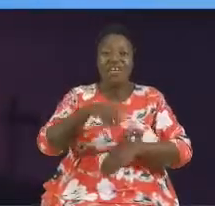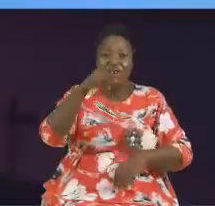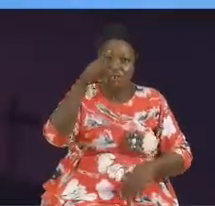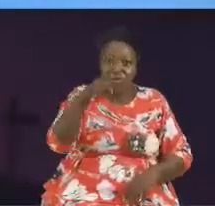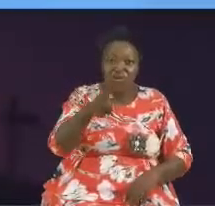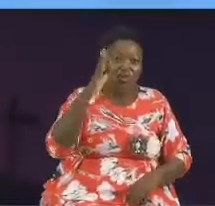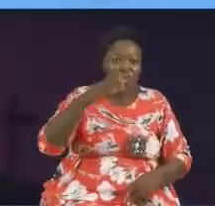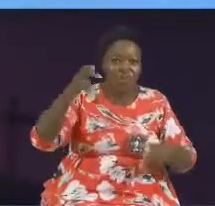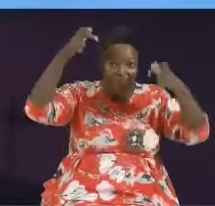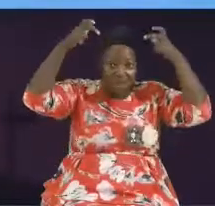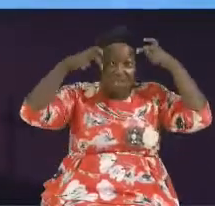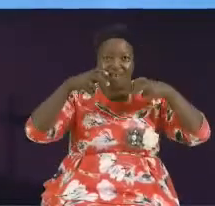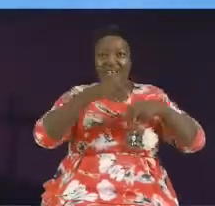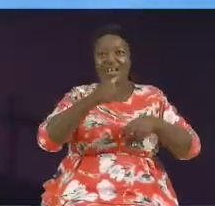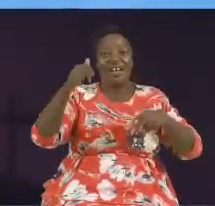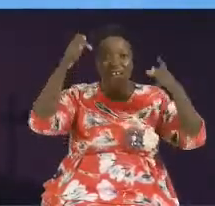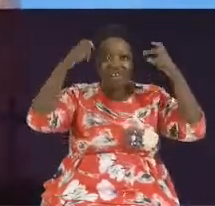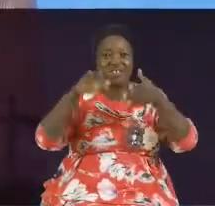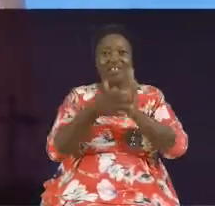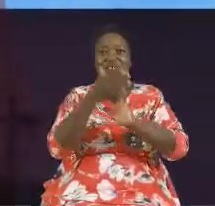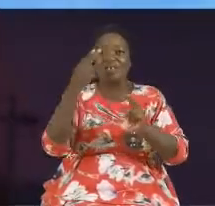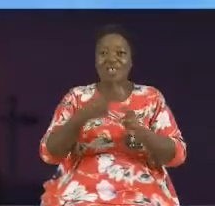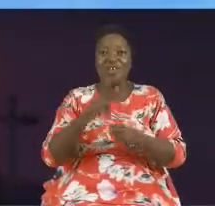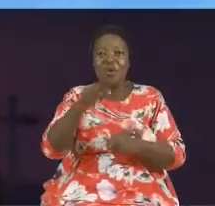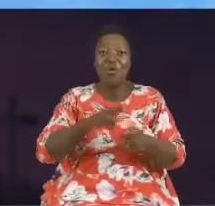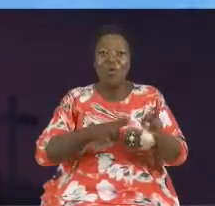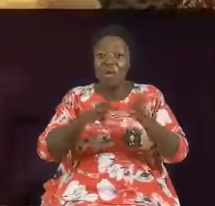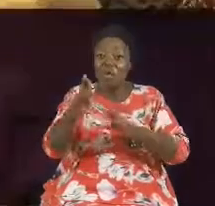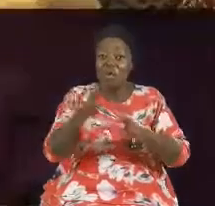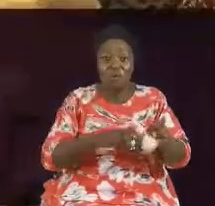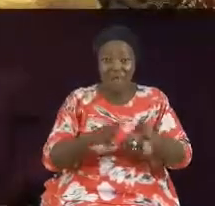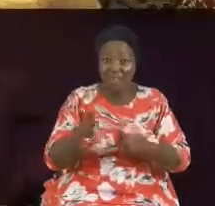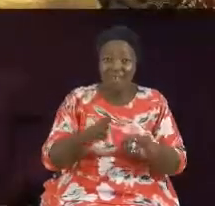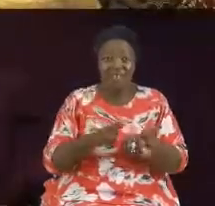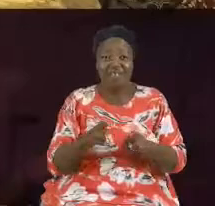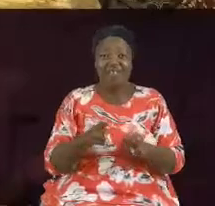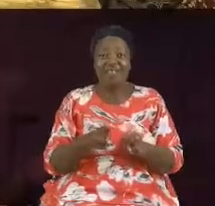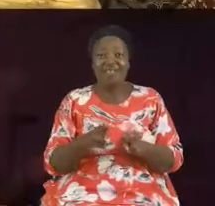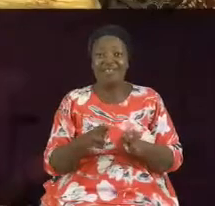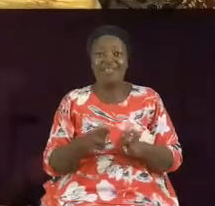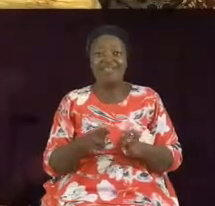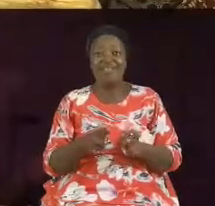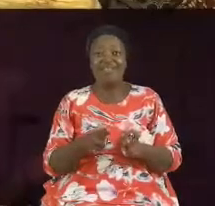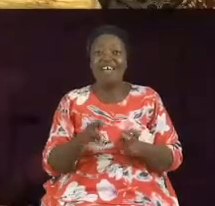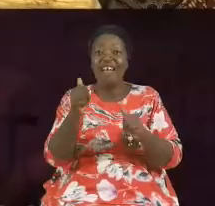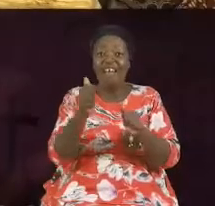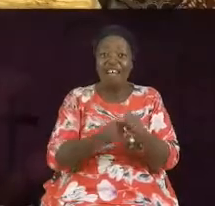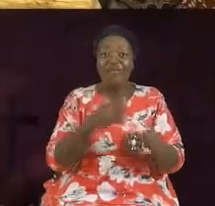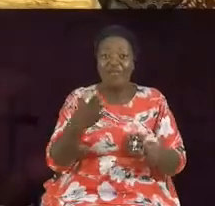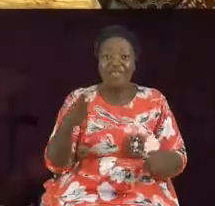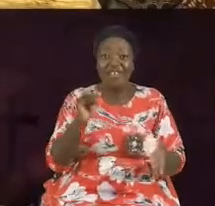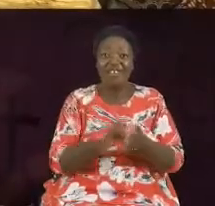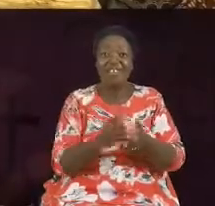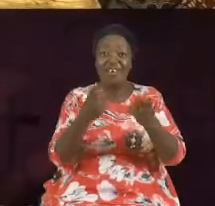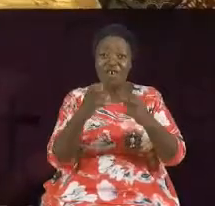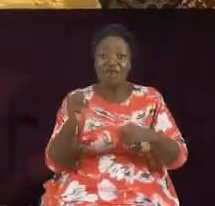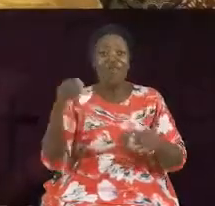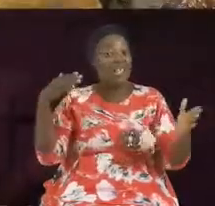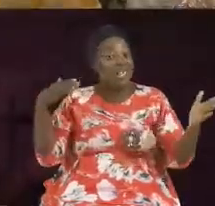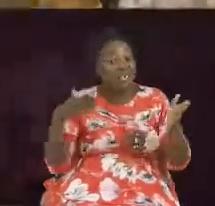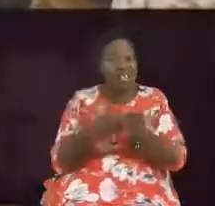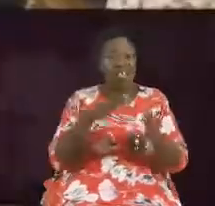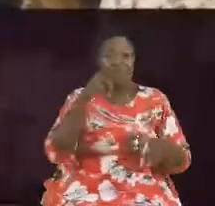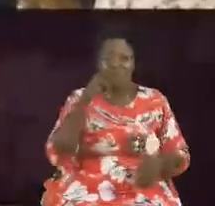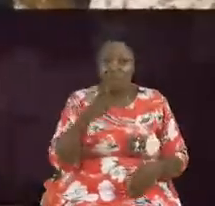Christ tonight, you will wear a crown. You will reign. I said you will